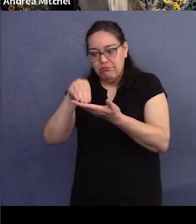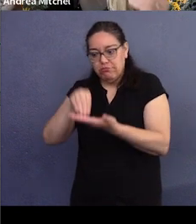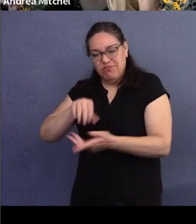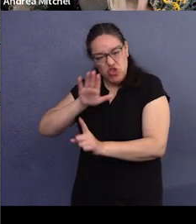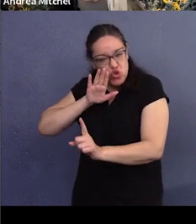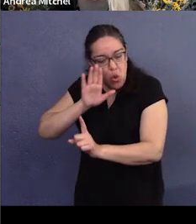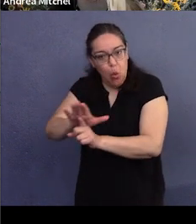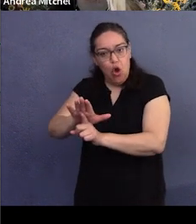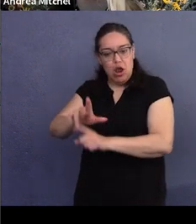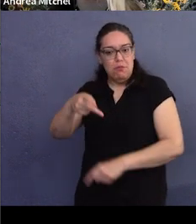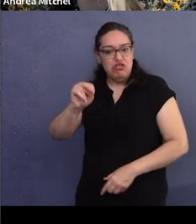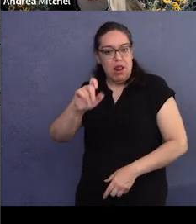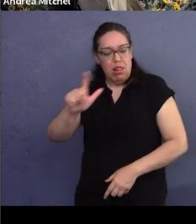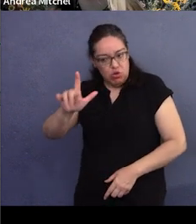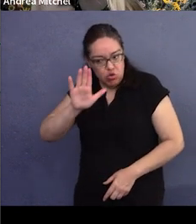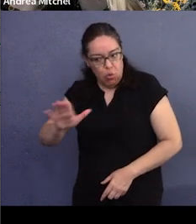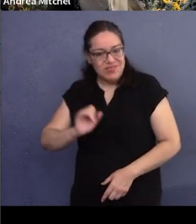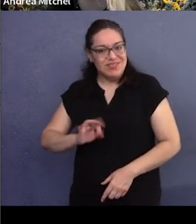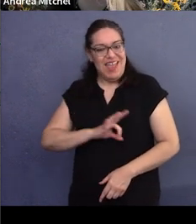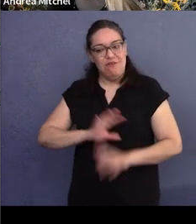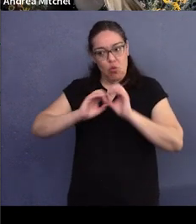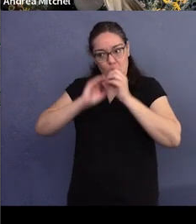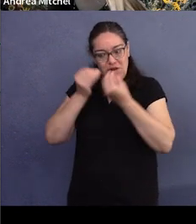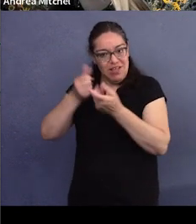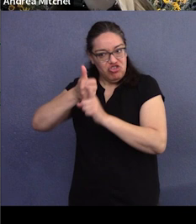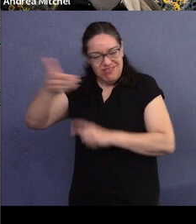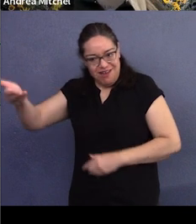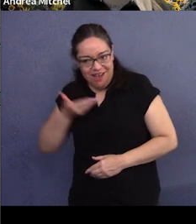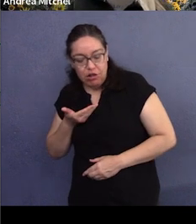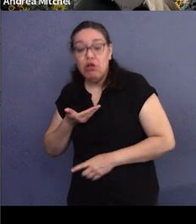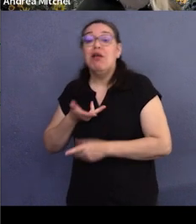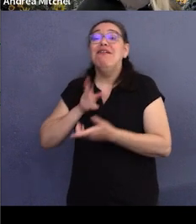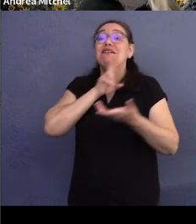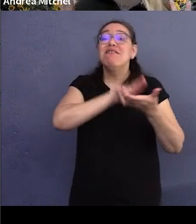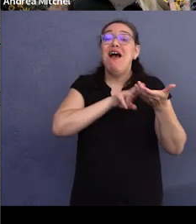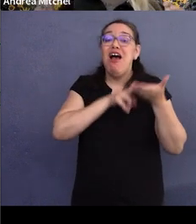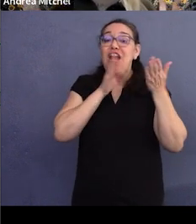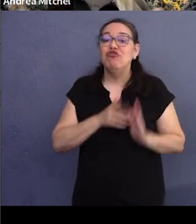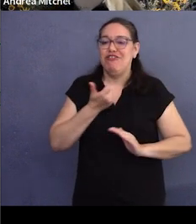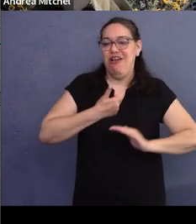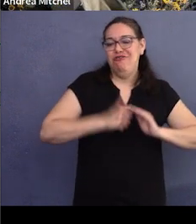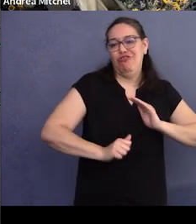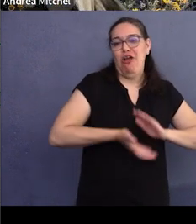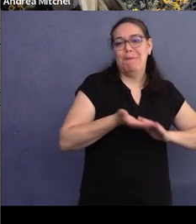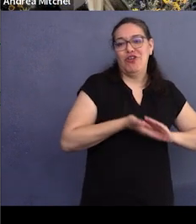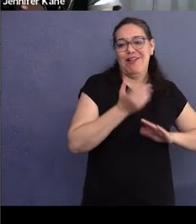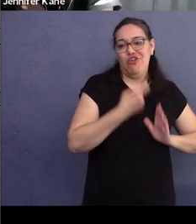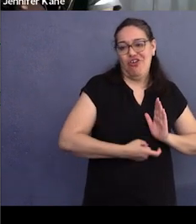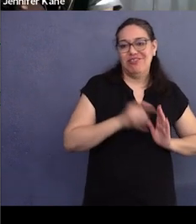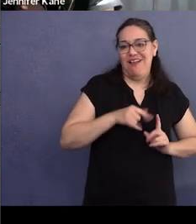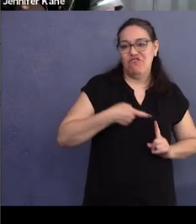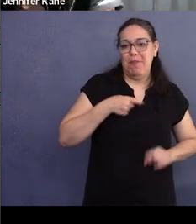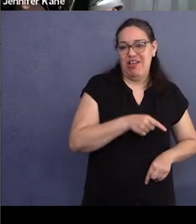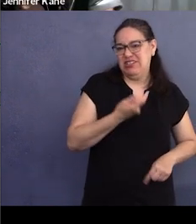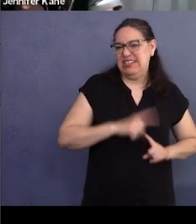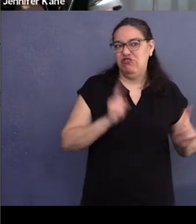are hiring by your organization. Any contractors would go under essentially under operating costs. Yeah, it's a